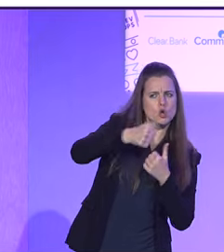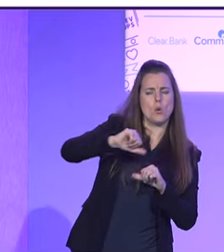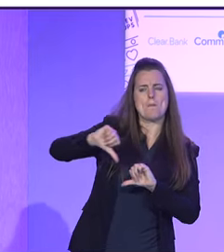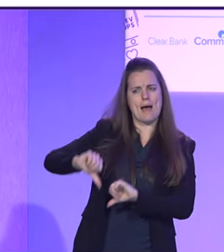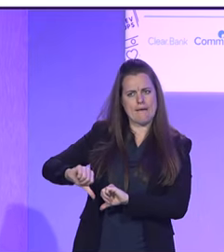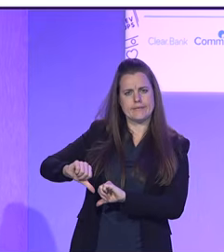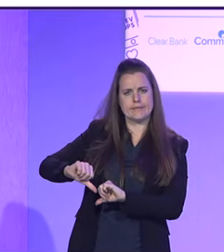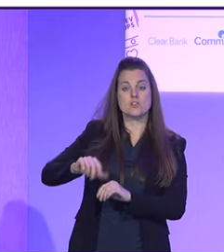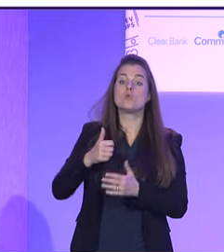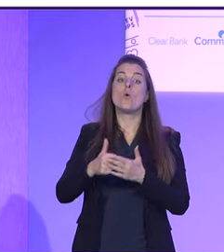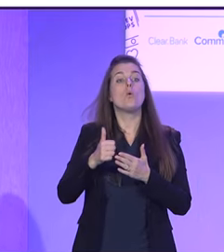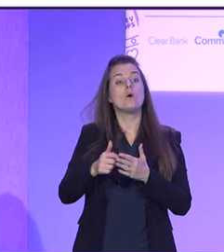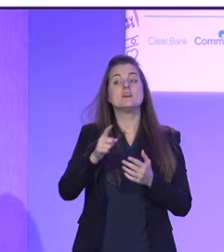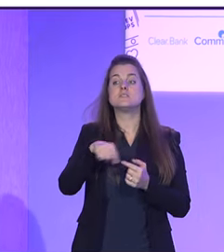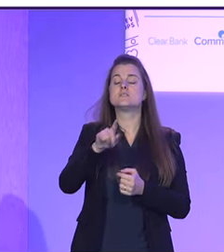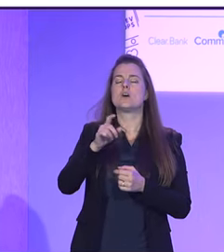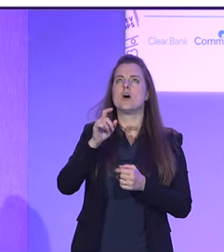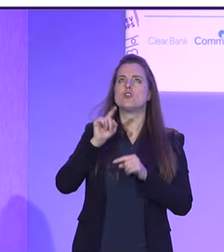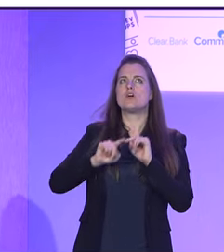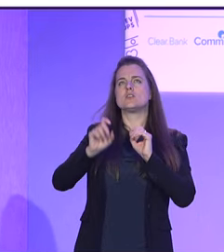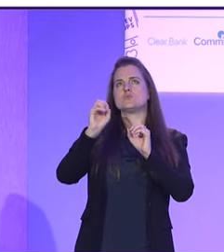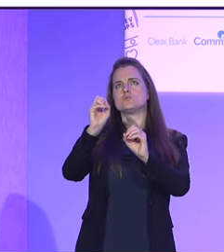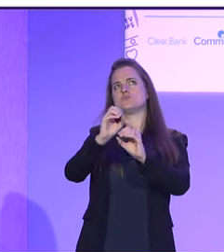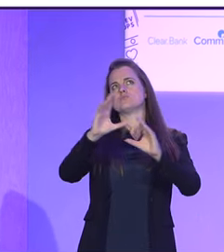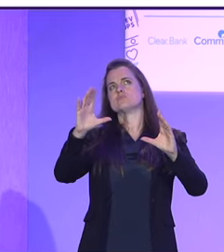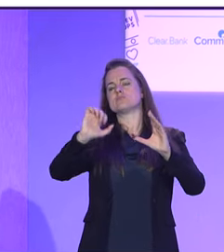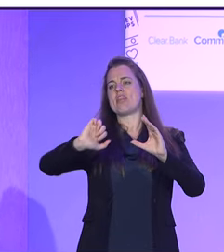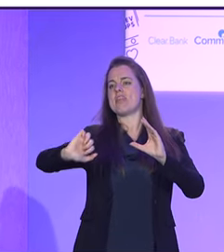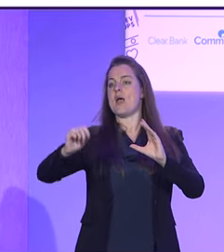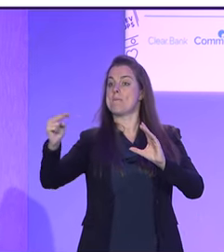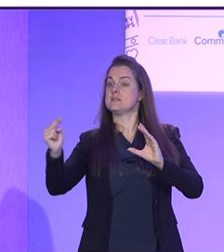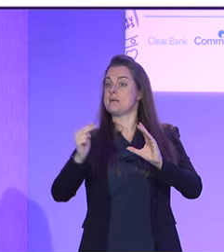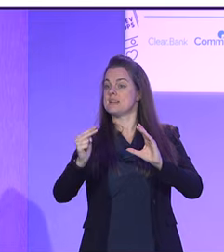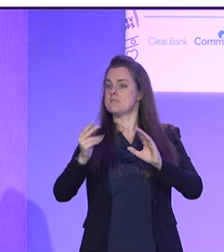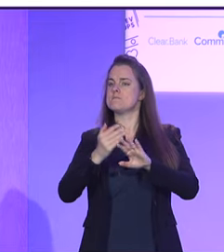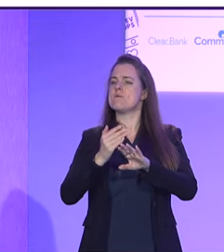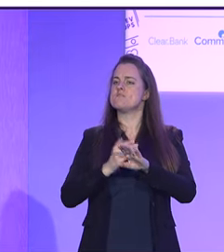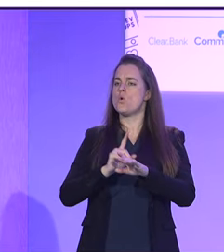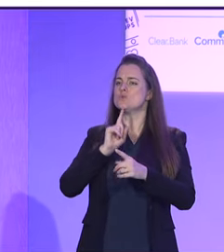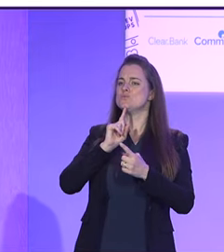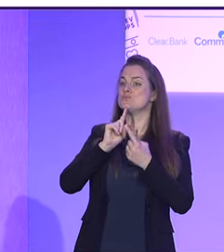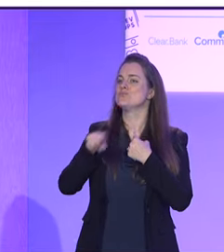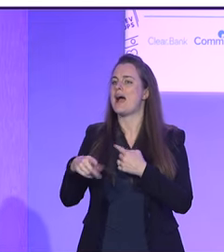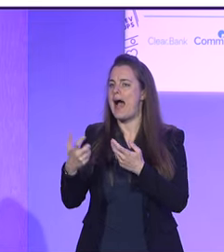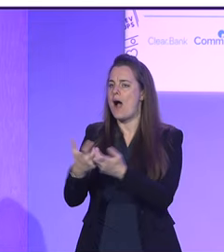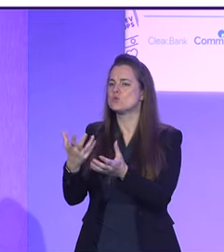that you understand where people are coming from before you tell them how they should, like, solve their problem.